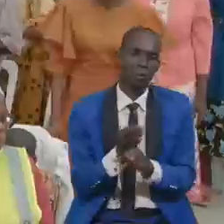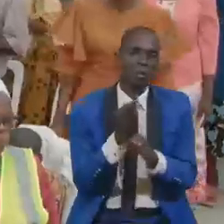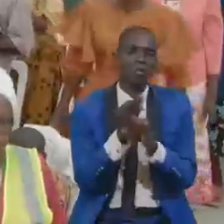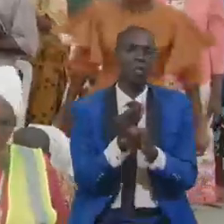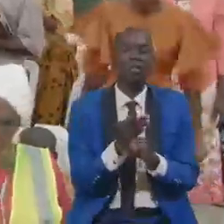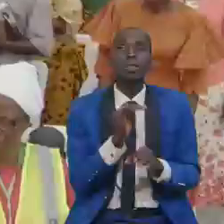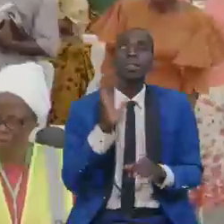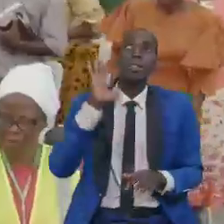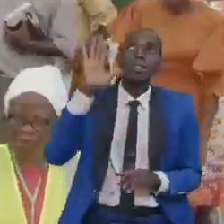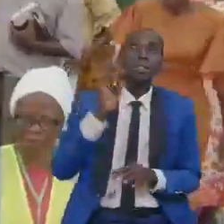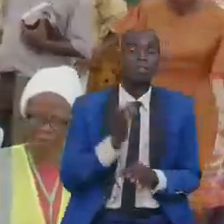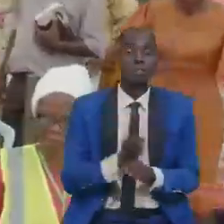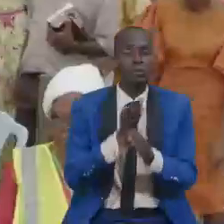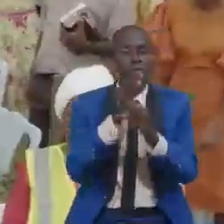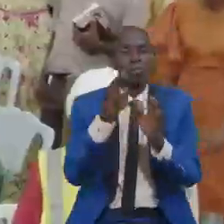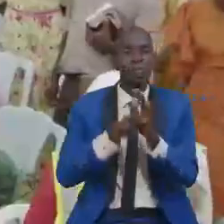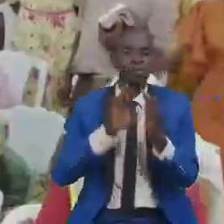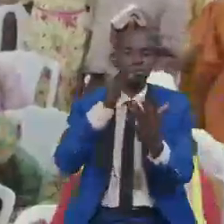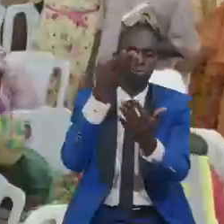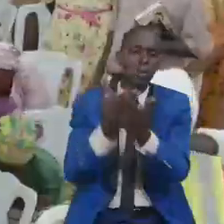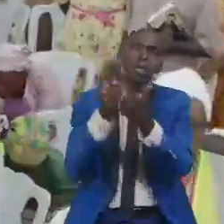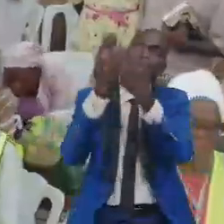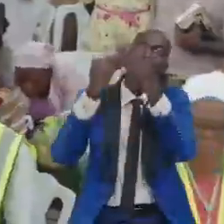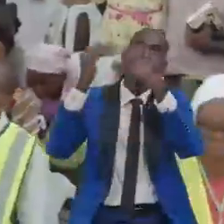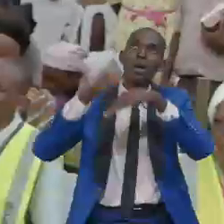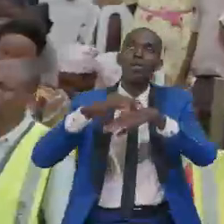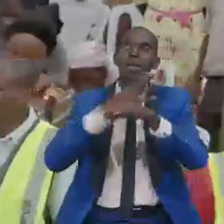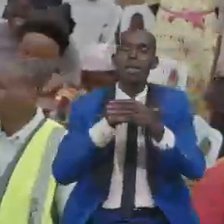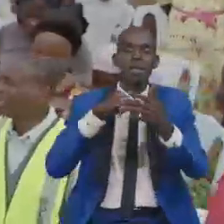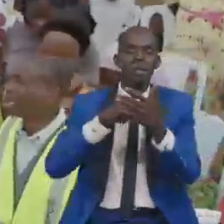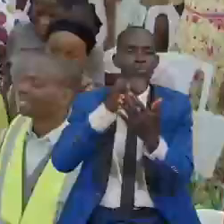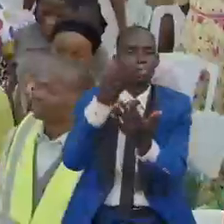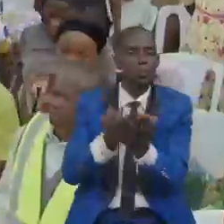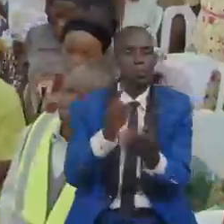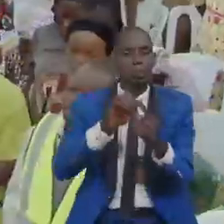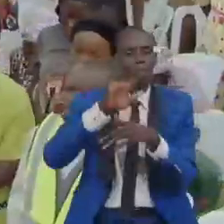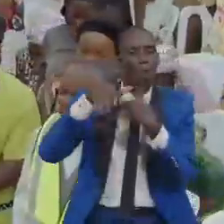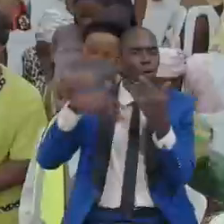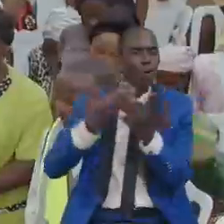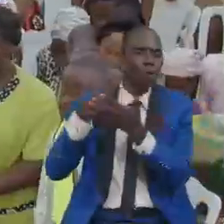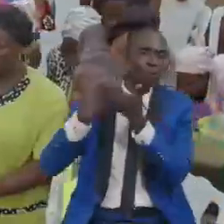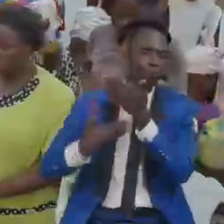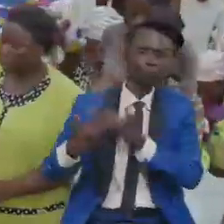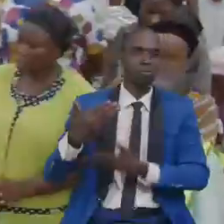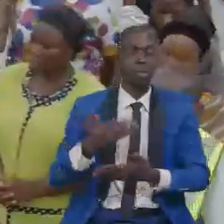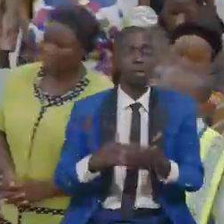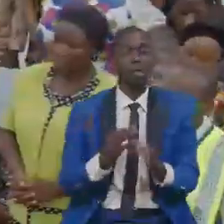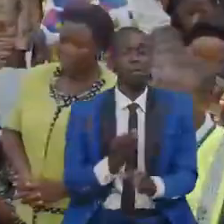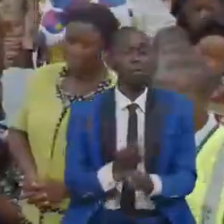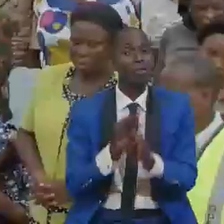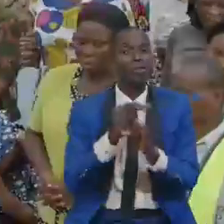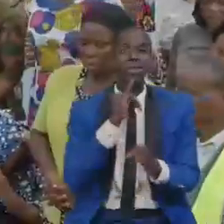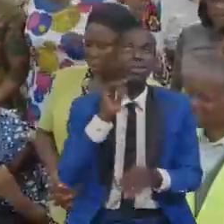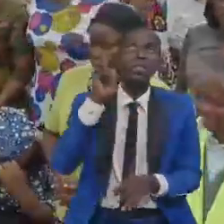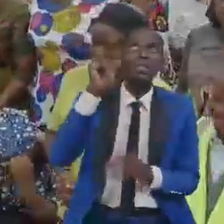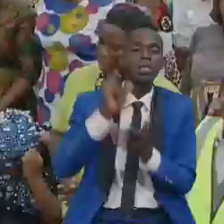faithfulness reaches unto heaven and it reaches unto all generations Faithfully see that connects you